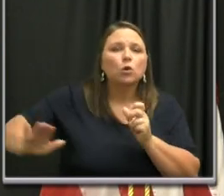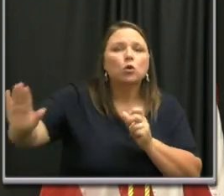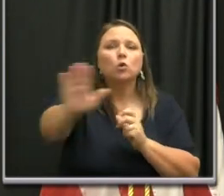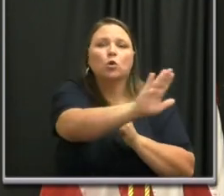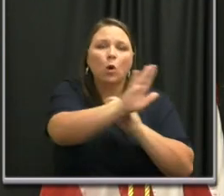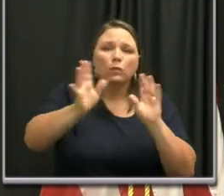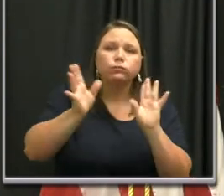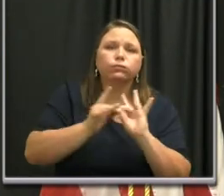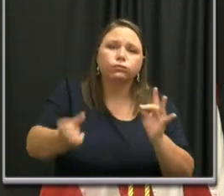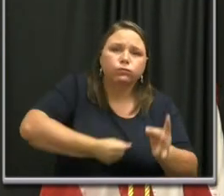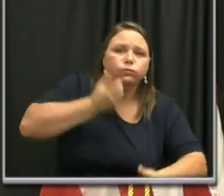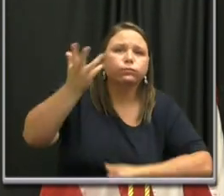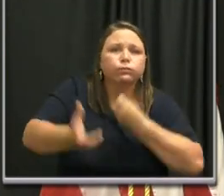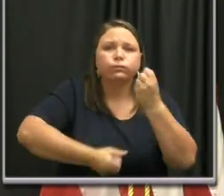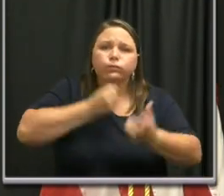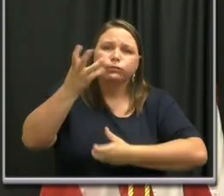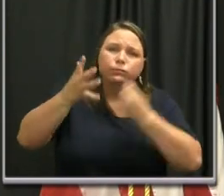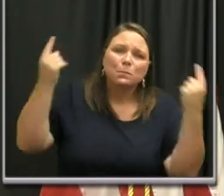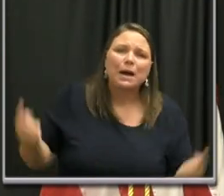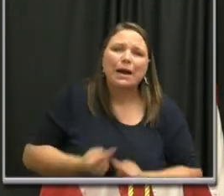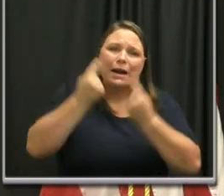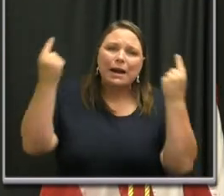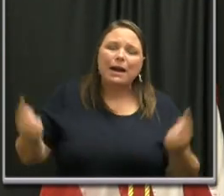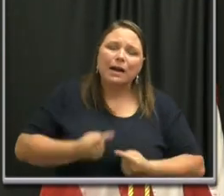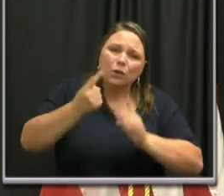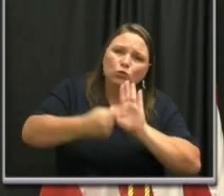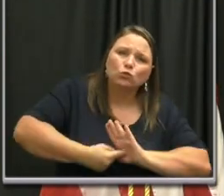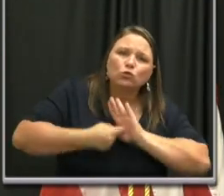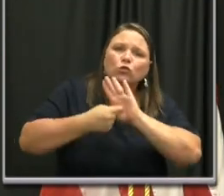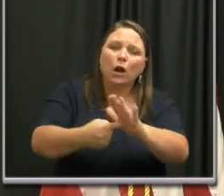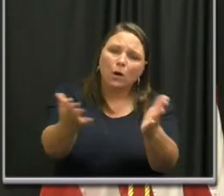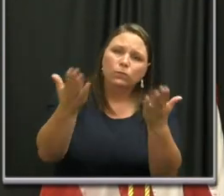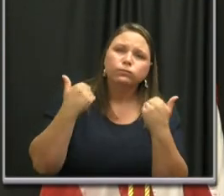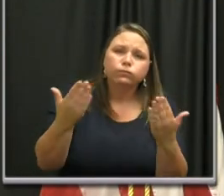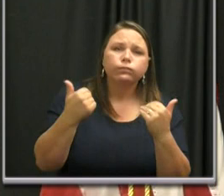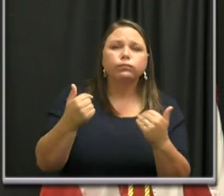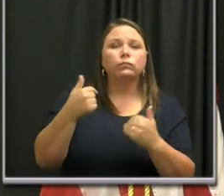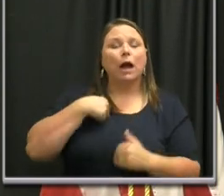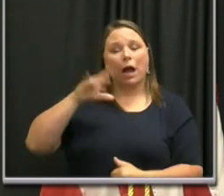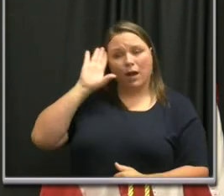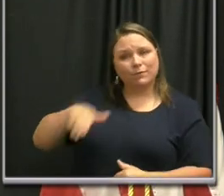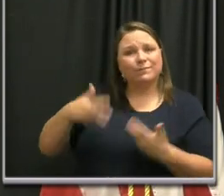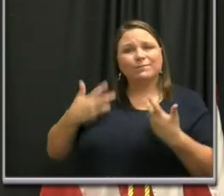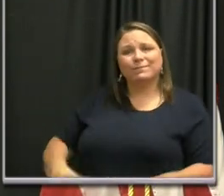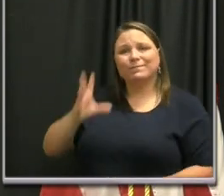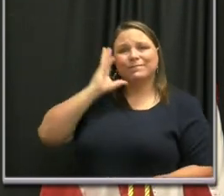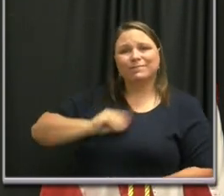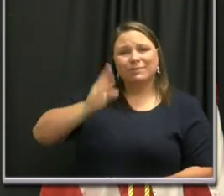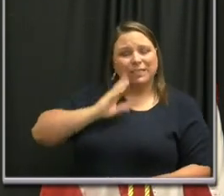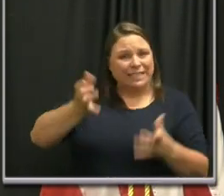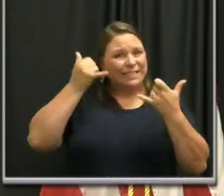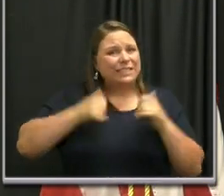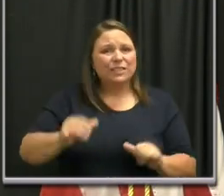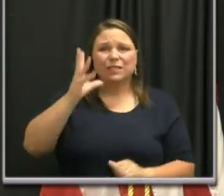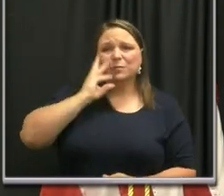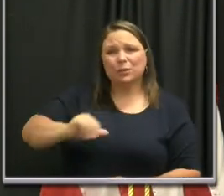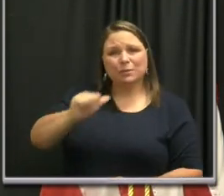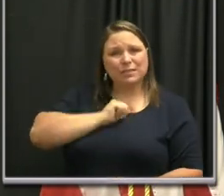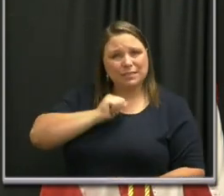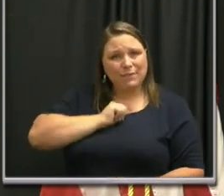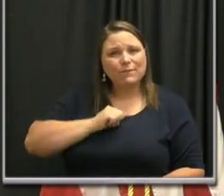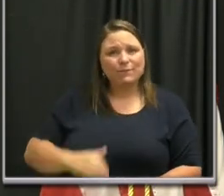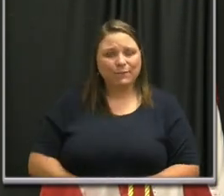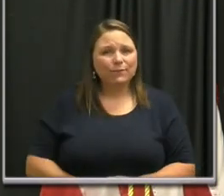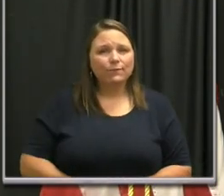are crying out. The pain is real. I have suffered the pain, and I still suffer pain.